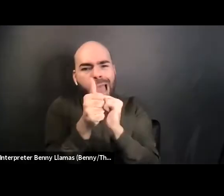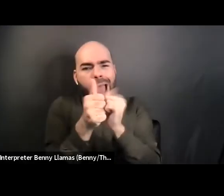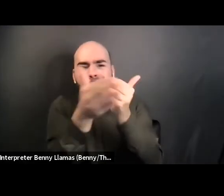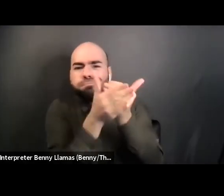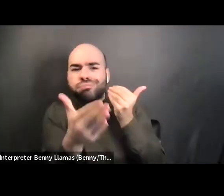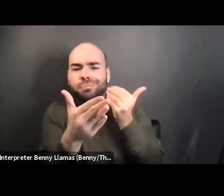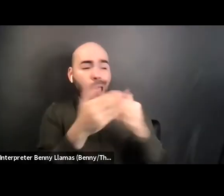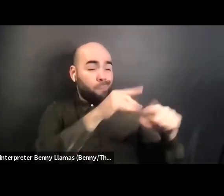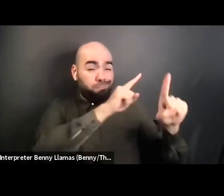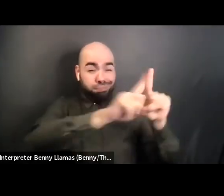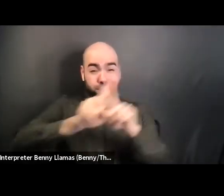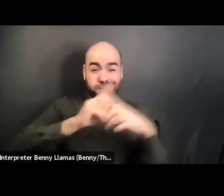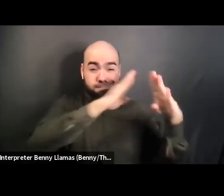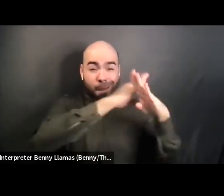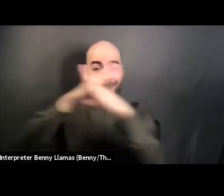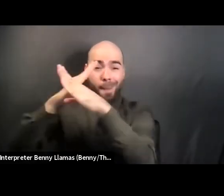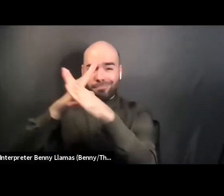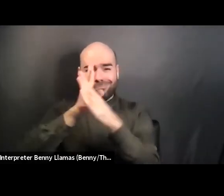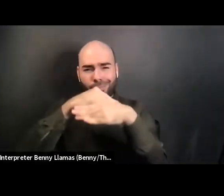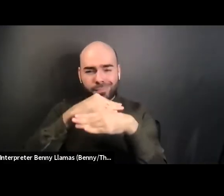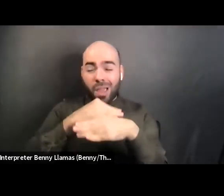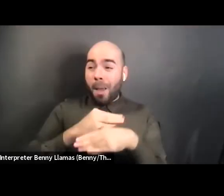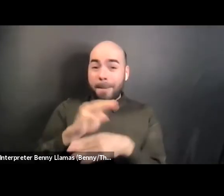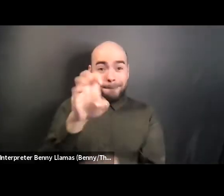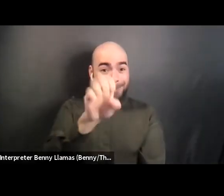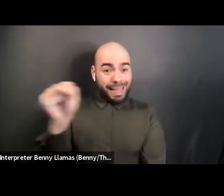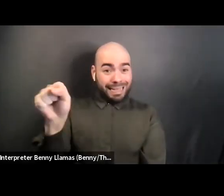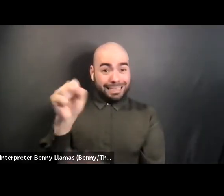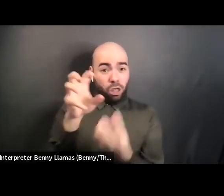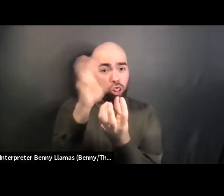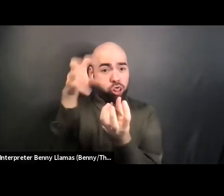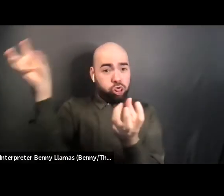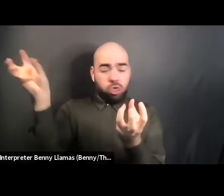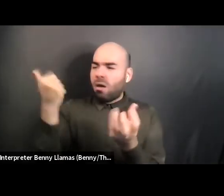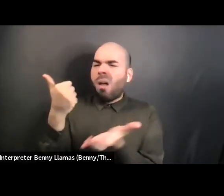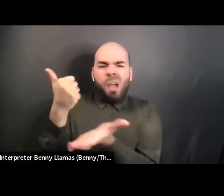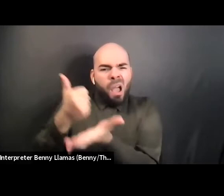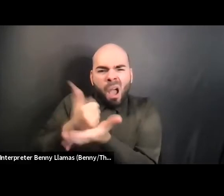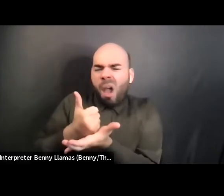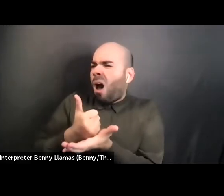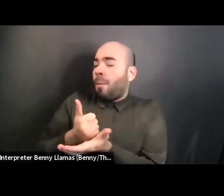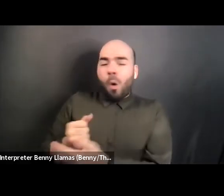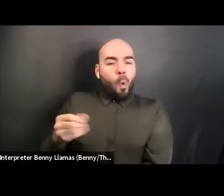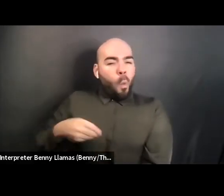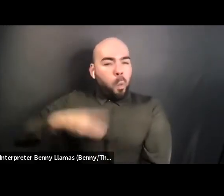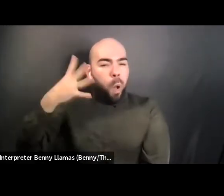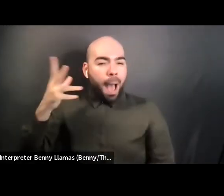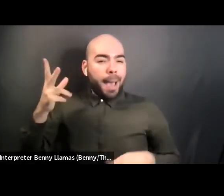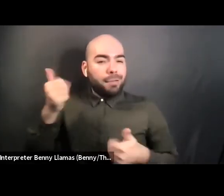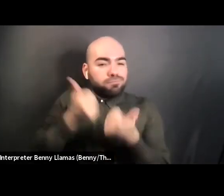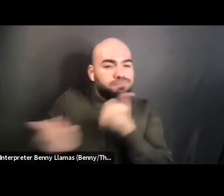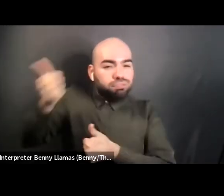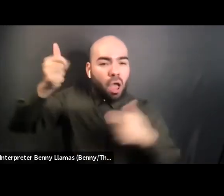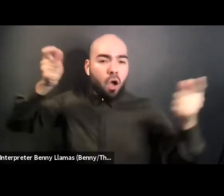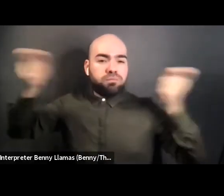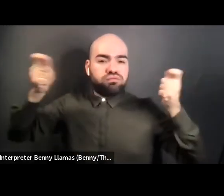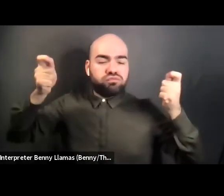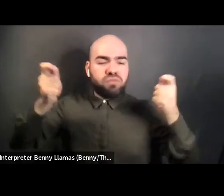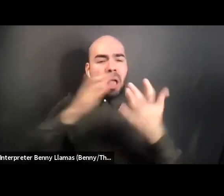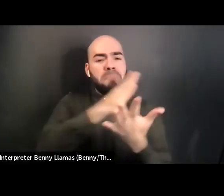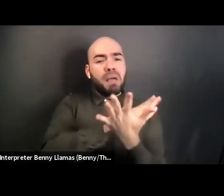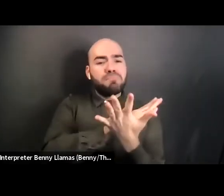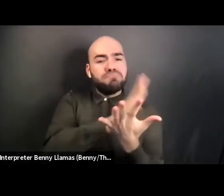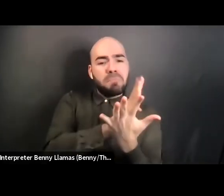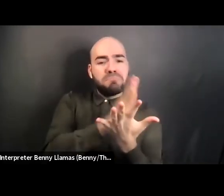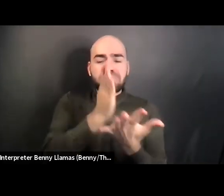me, mess defies the white supremacist need for all things to be linear, logical, and coherent.